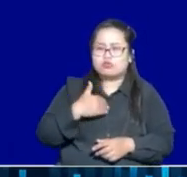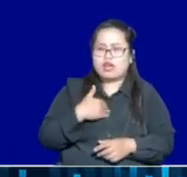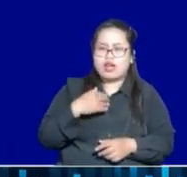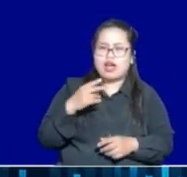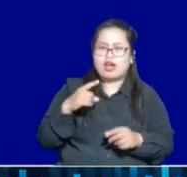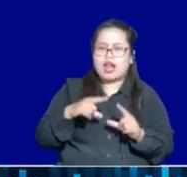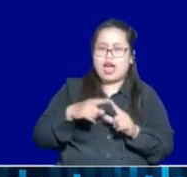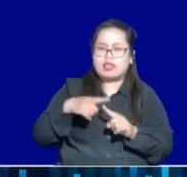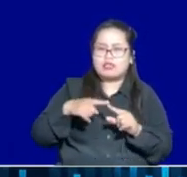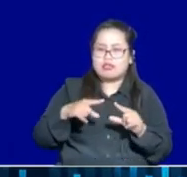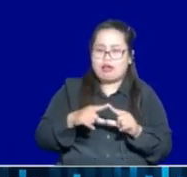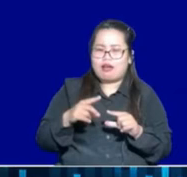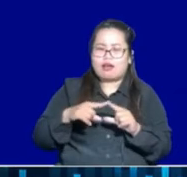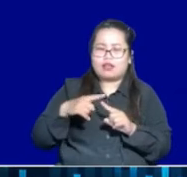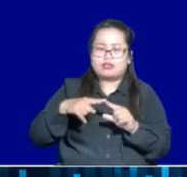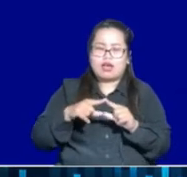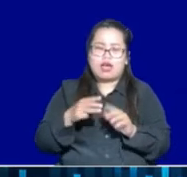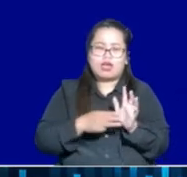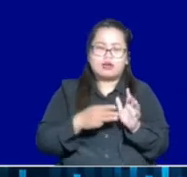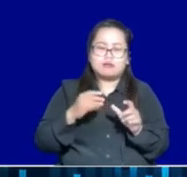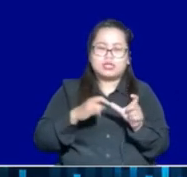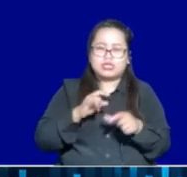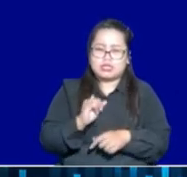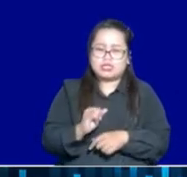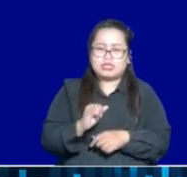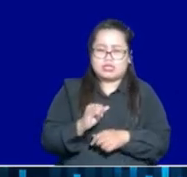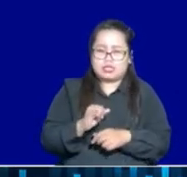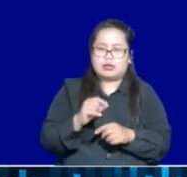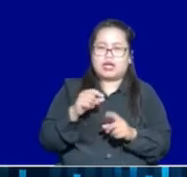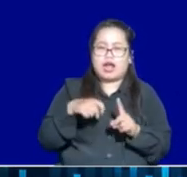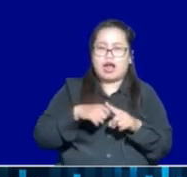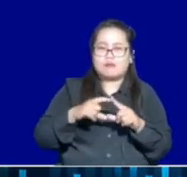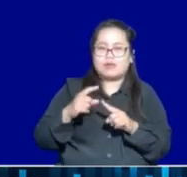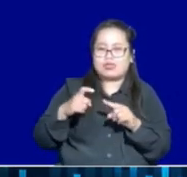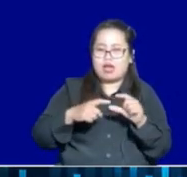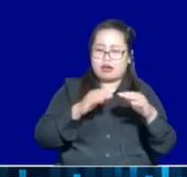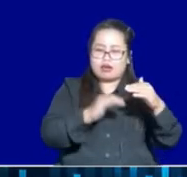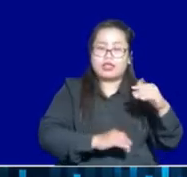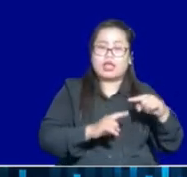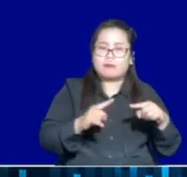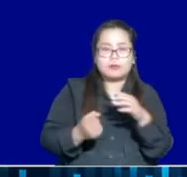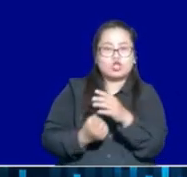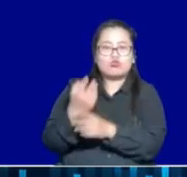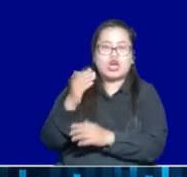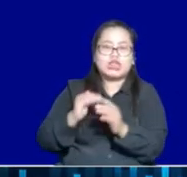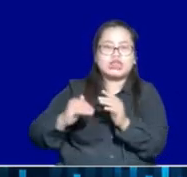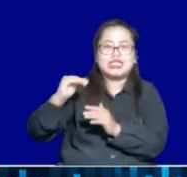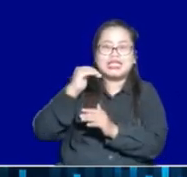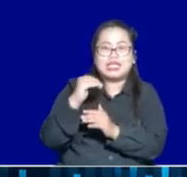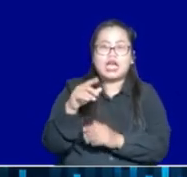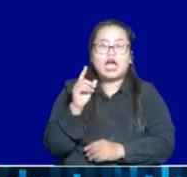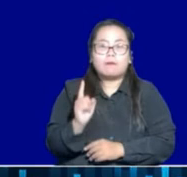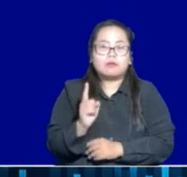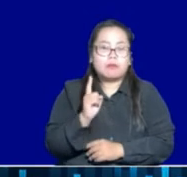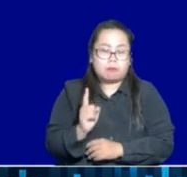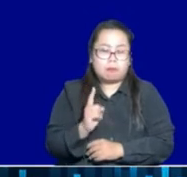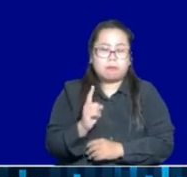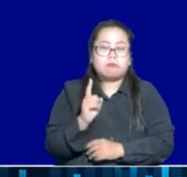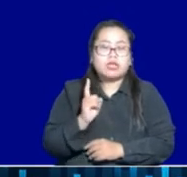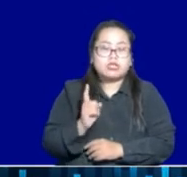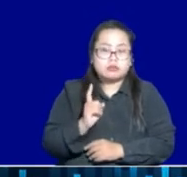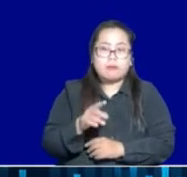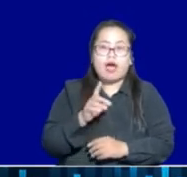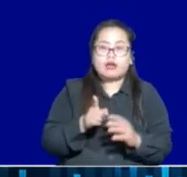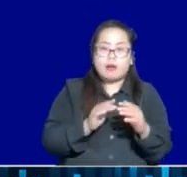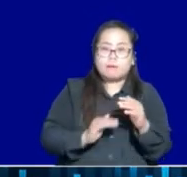But they have been growing very fast. And they have been growing very fast because there's been a big increase in coal production